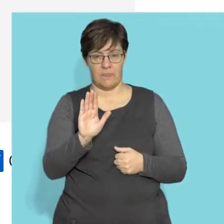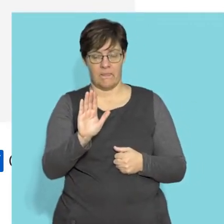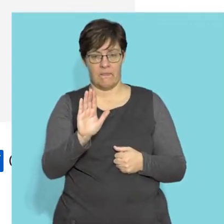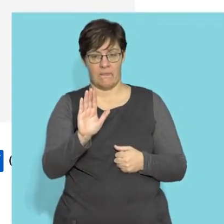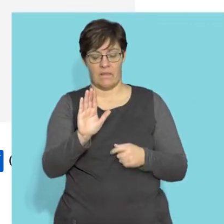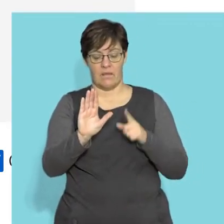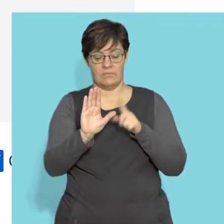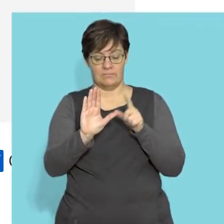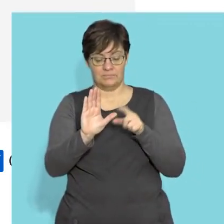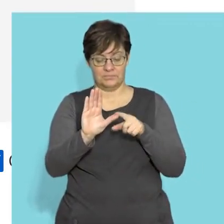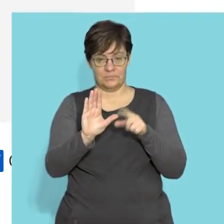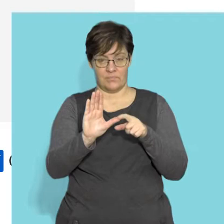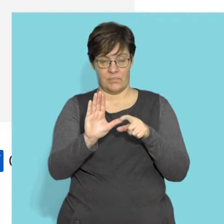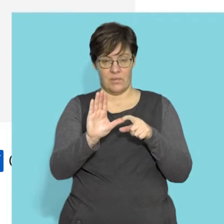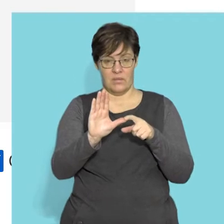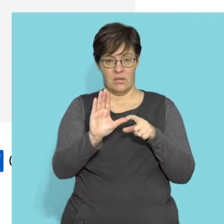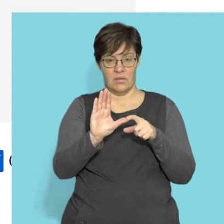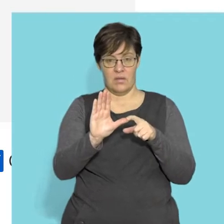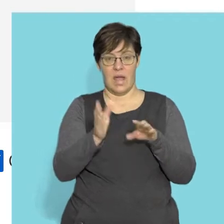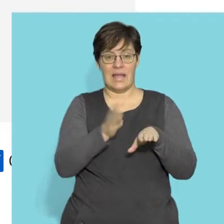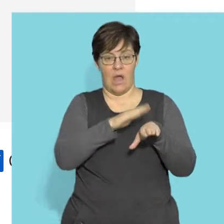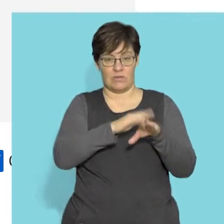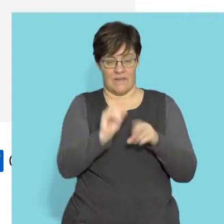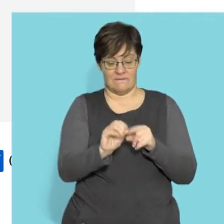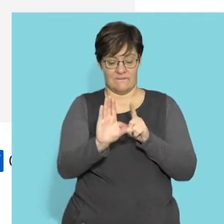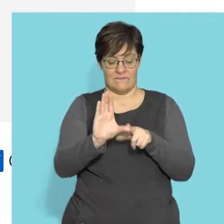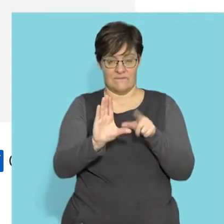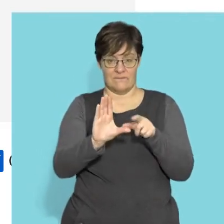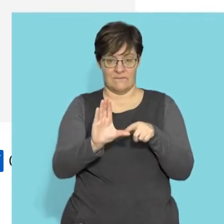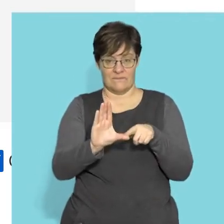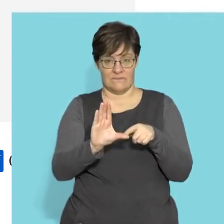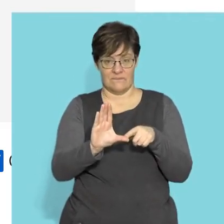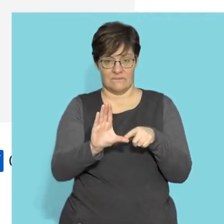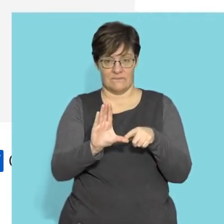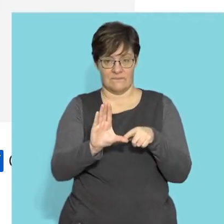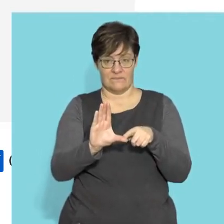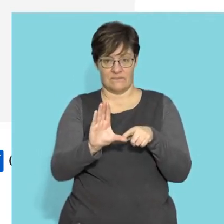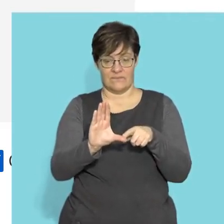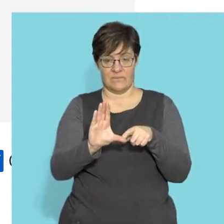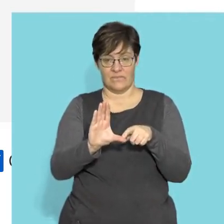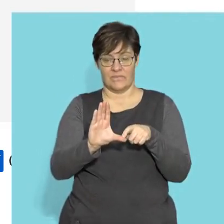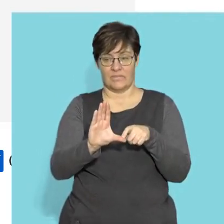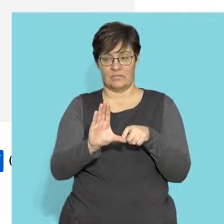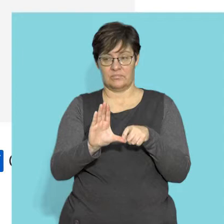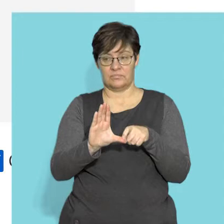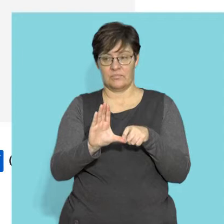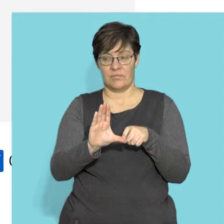magnetic field, and the thumb points in the direction of the current. And if we wanted to be able